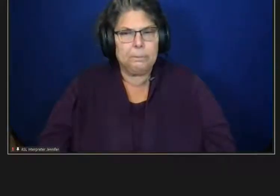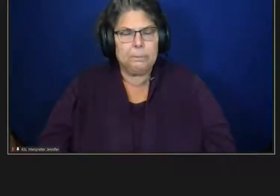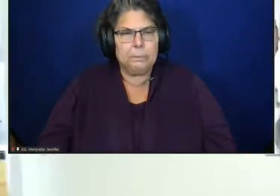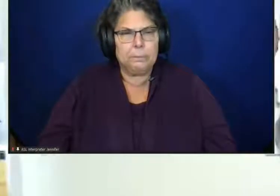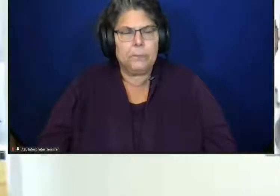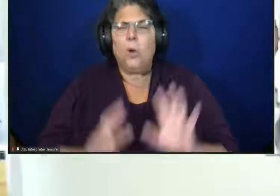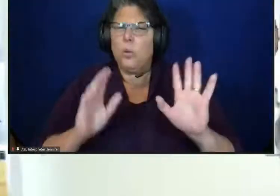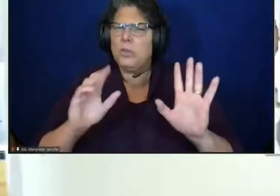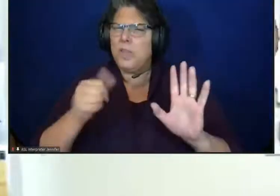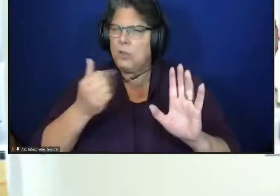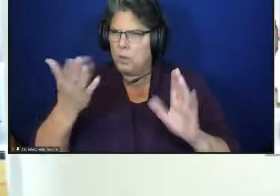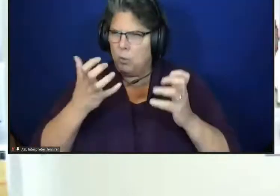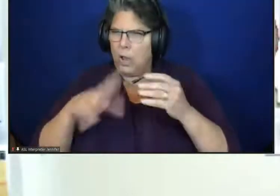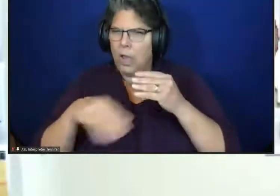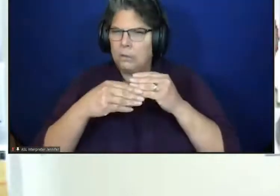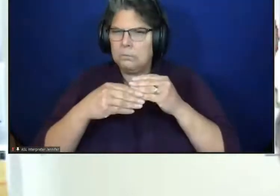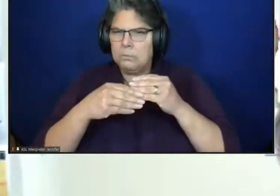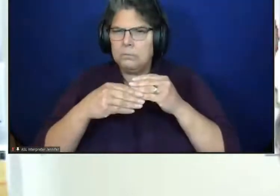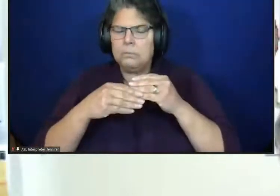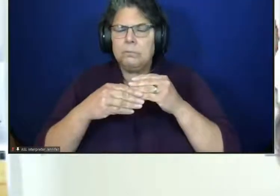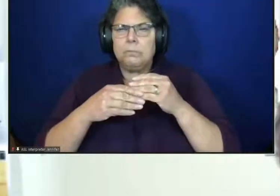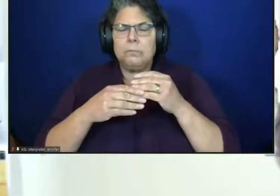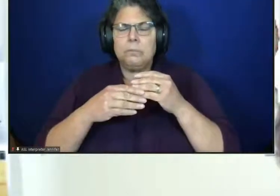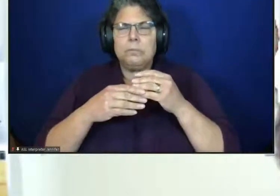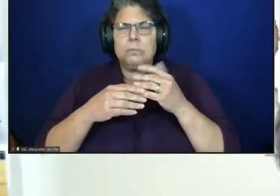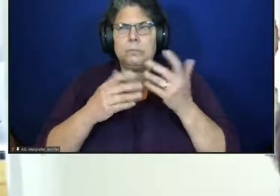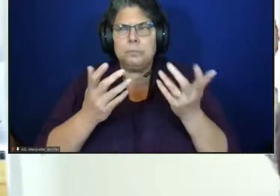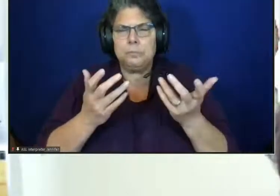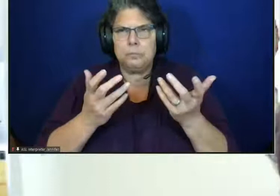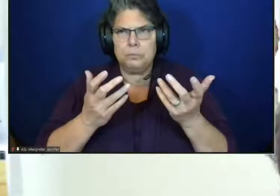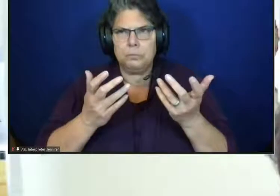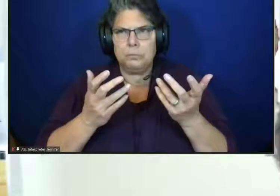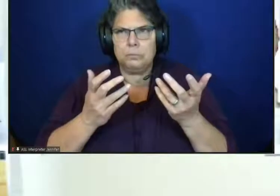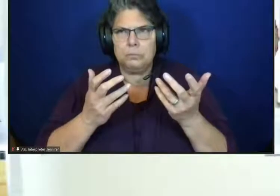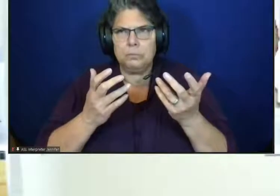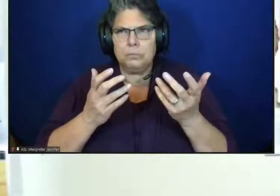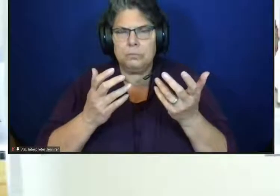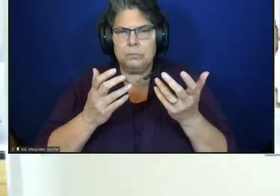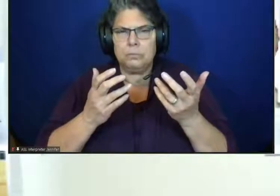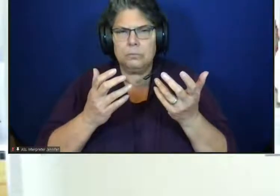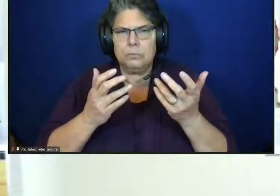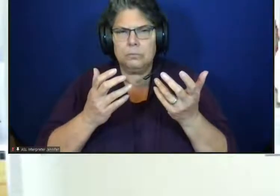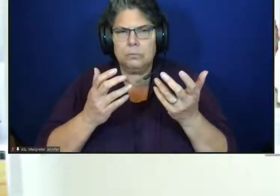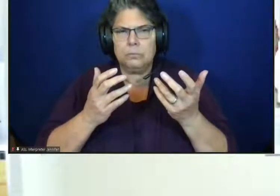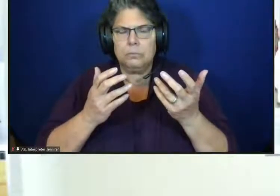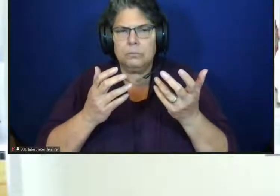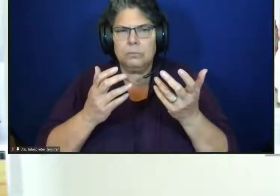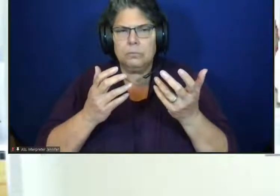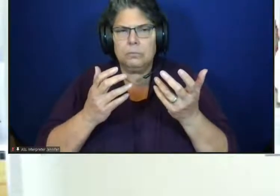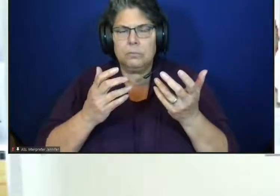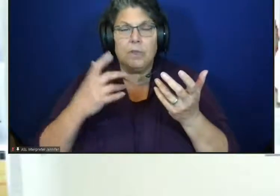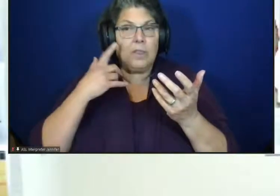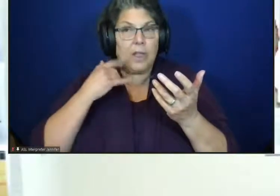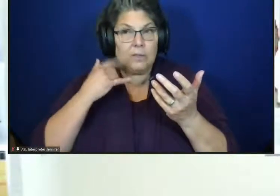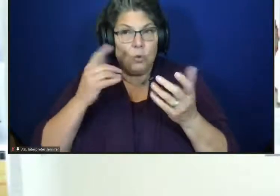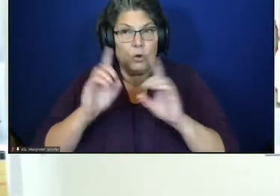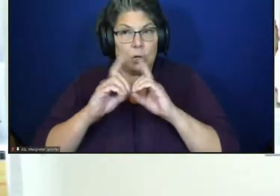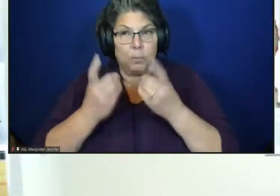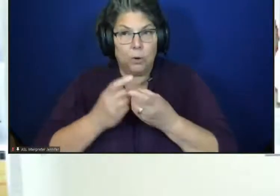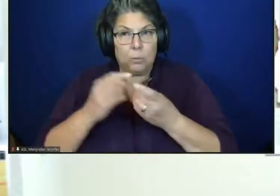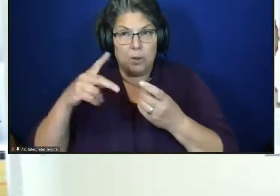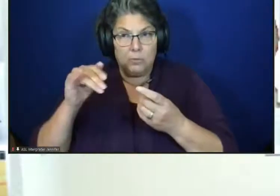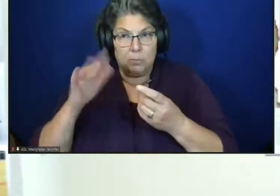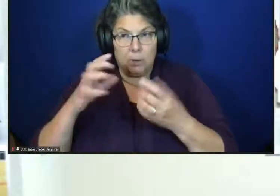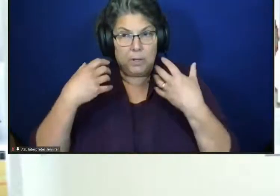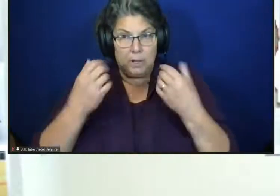The other thing I might say is that the way they're looking at it now, according to the California Department of Public Health, what I've